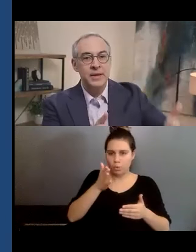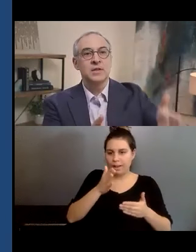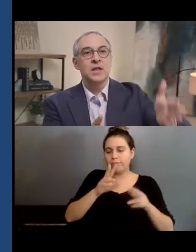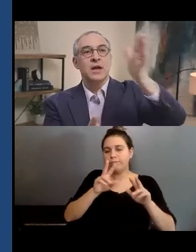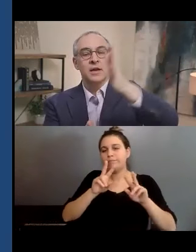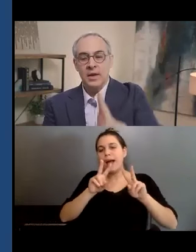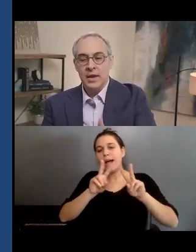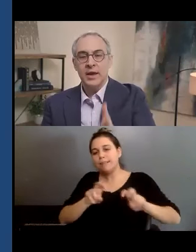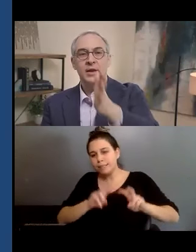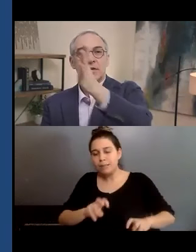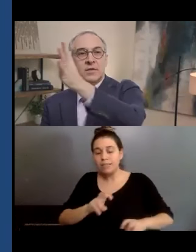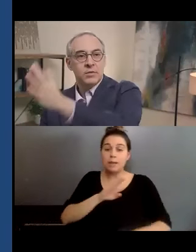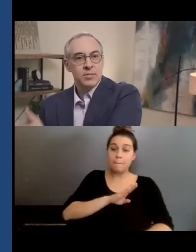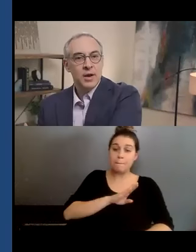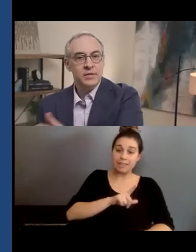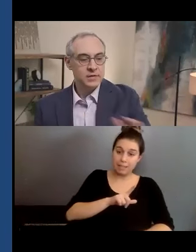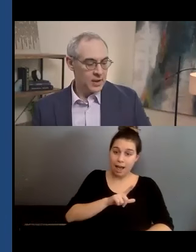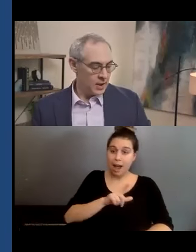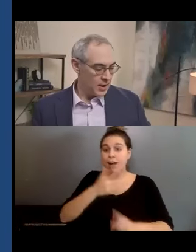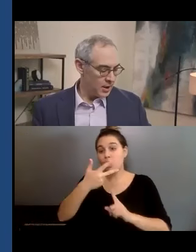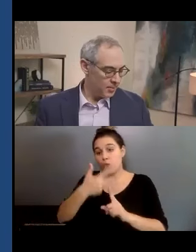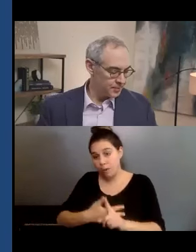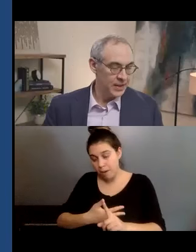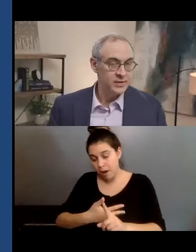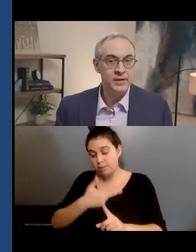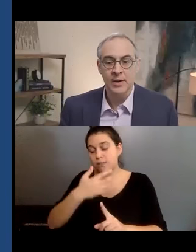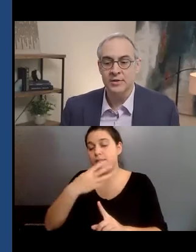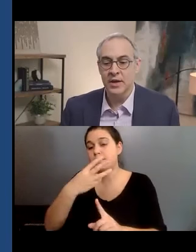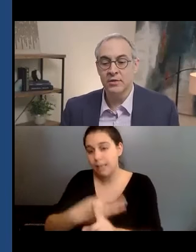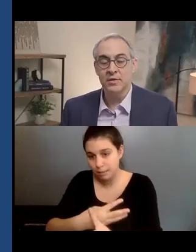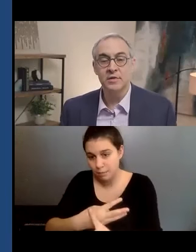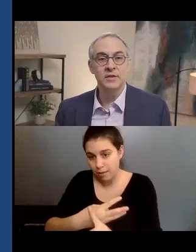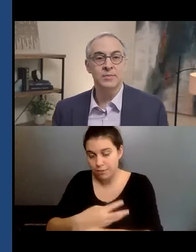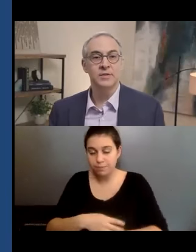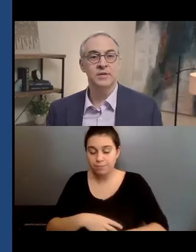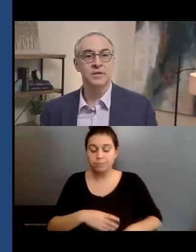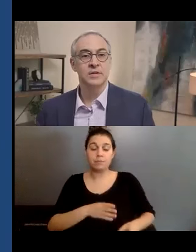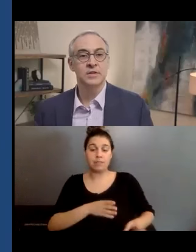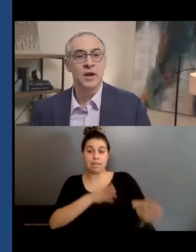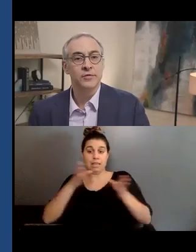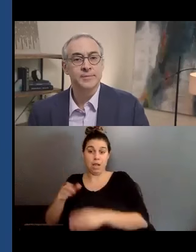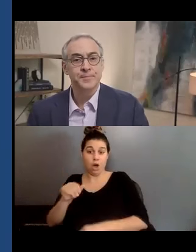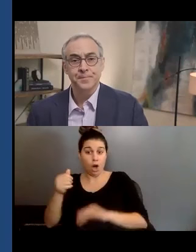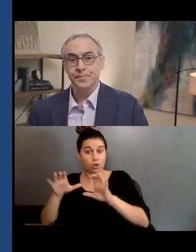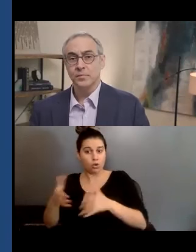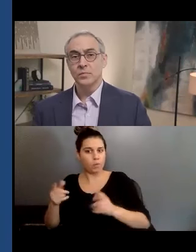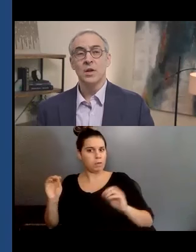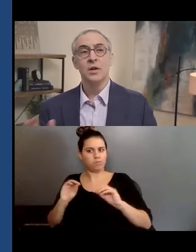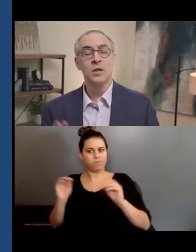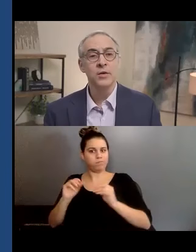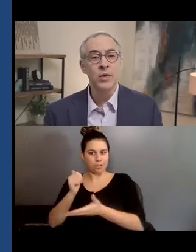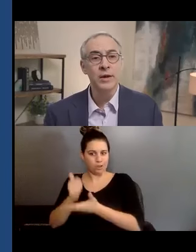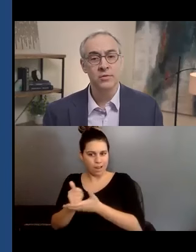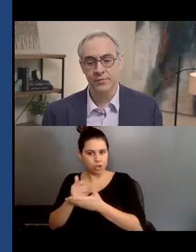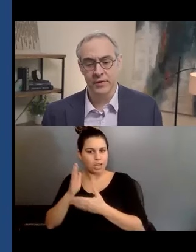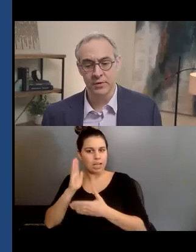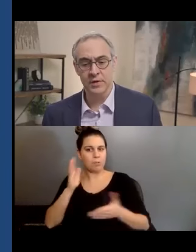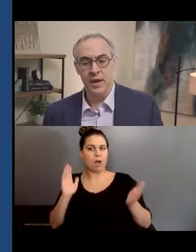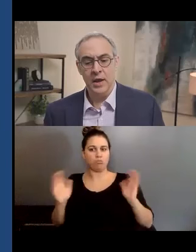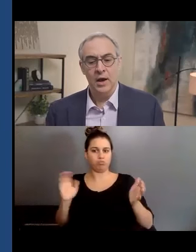at baseline and at 3 months and 6 months. And those assessments consist of client